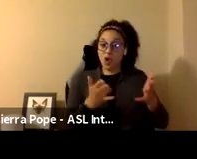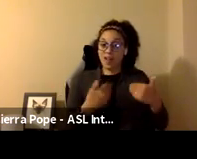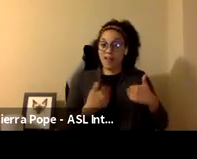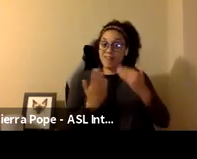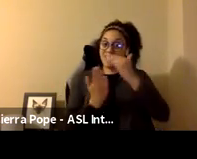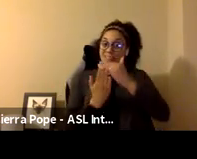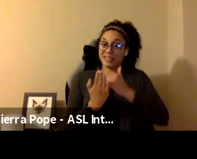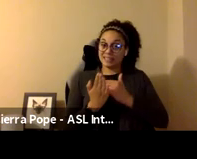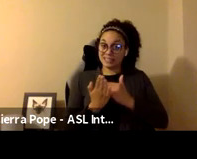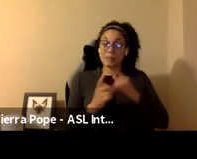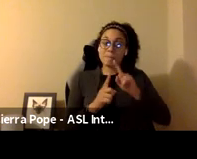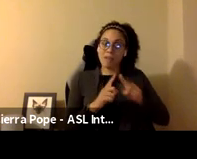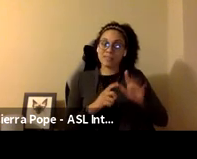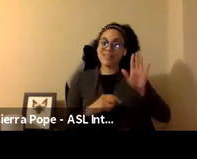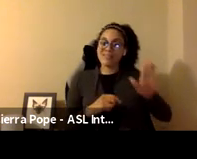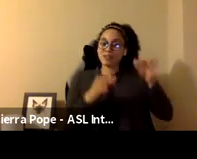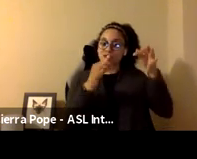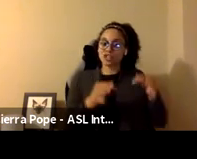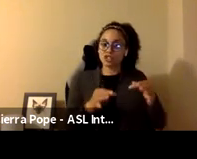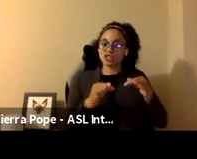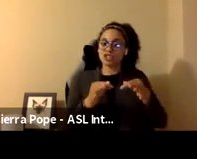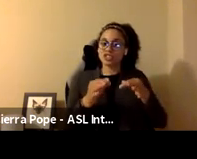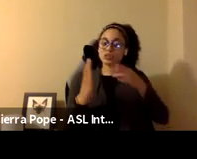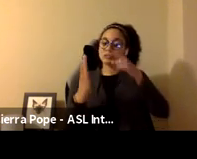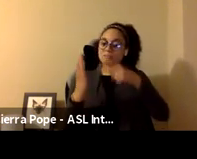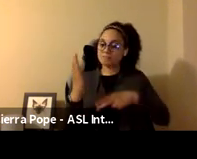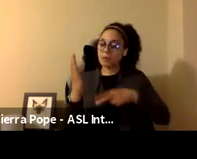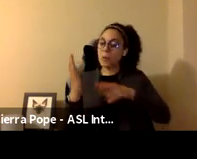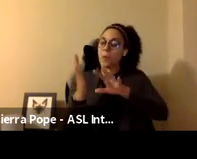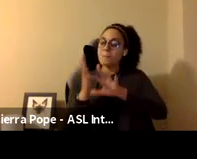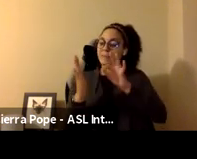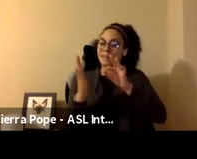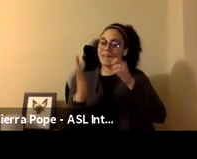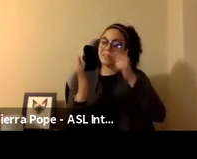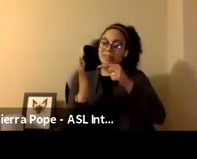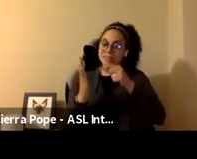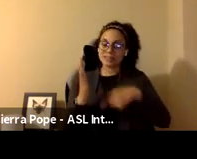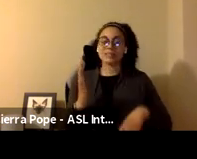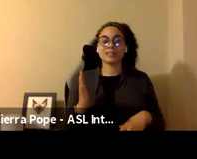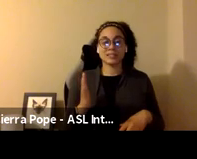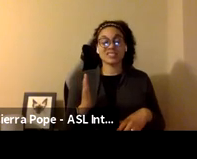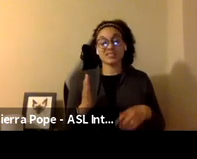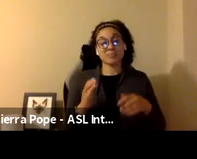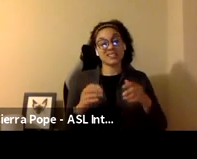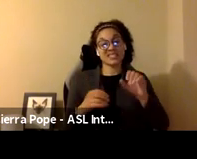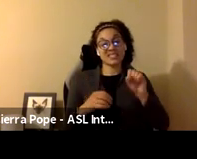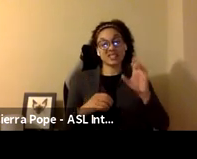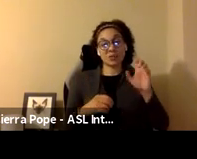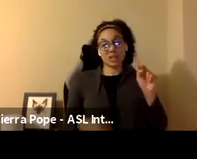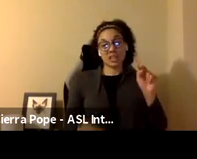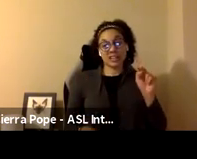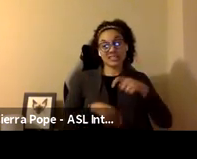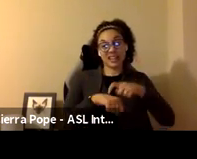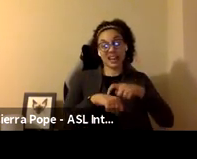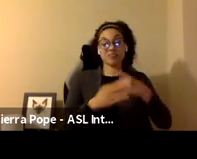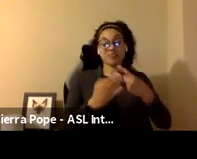is. And it might be screen time. So that's a big hit. That can be a big one where they feel like